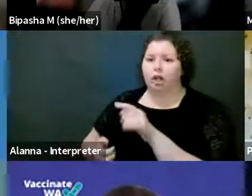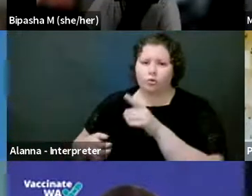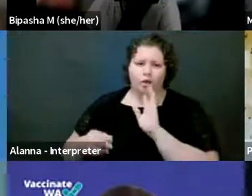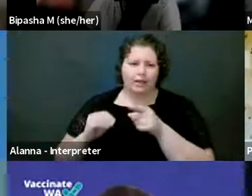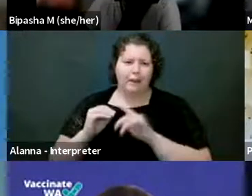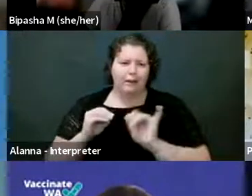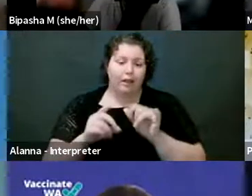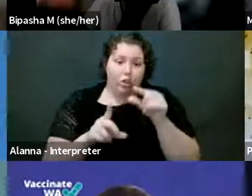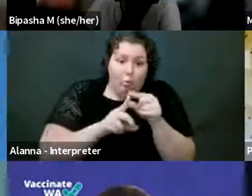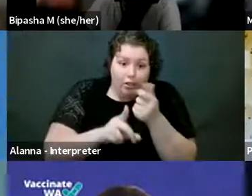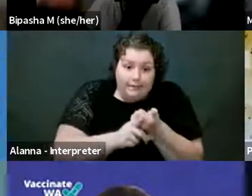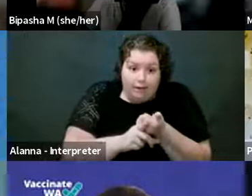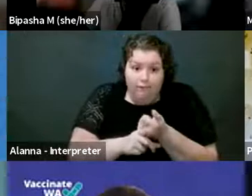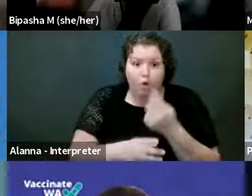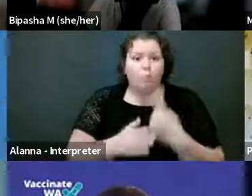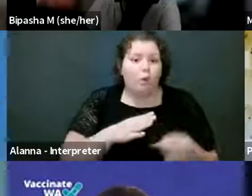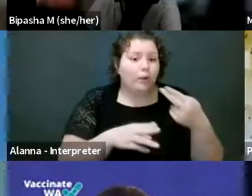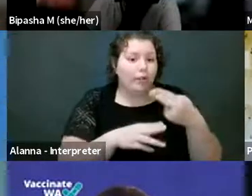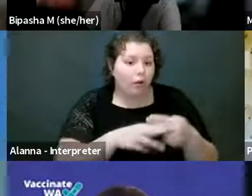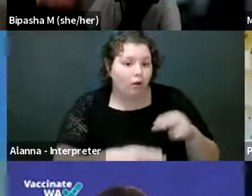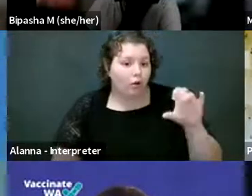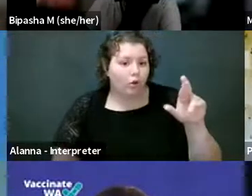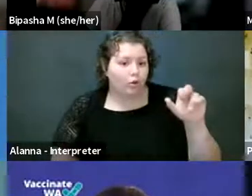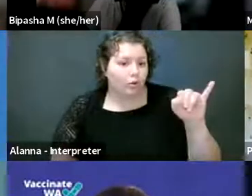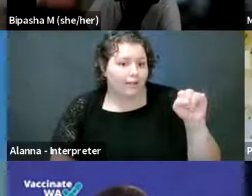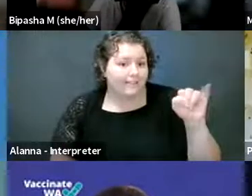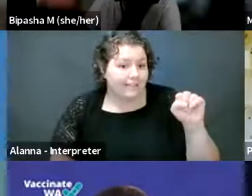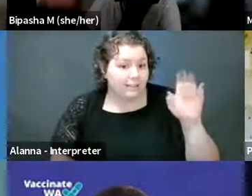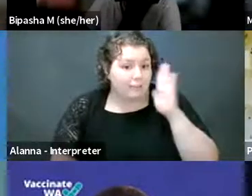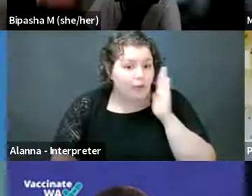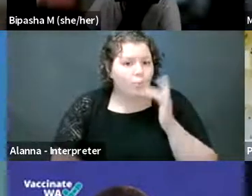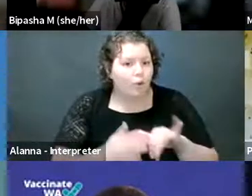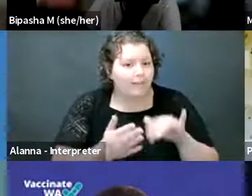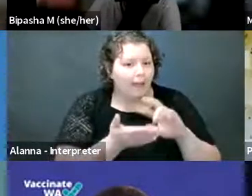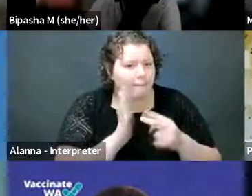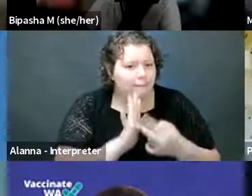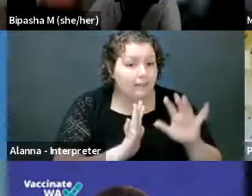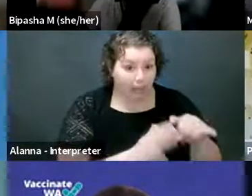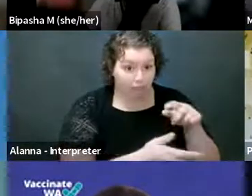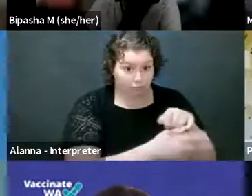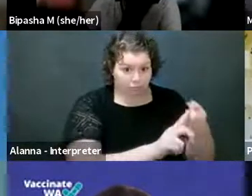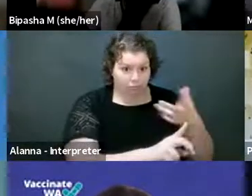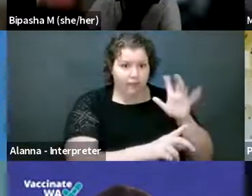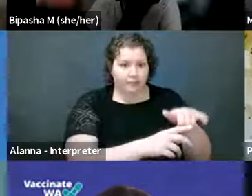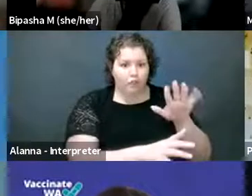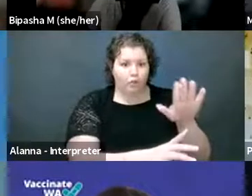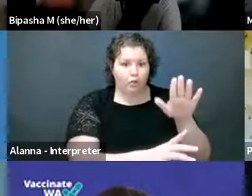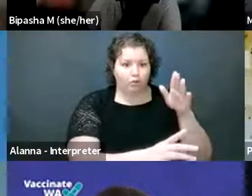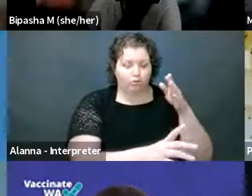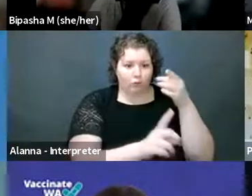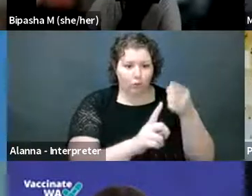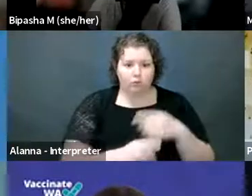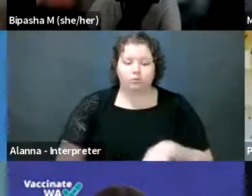Okay. Just like some basic definitions about service types, but other common words that are